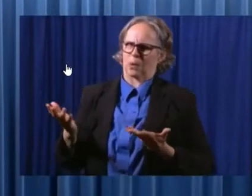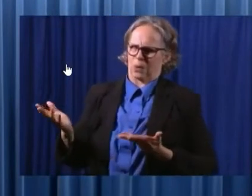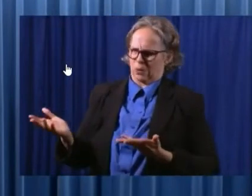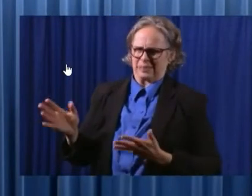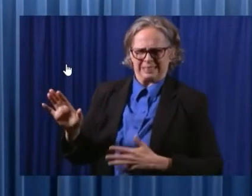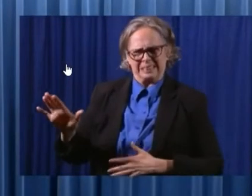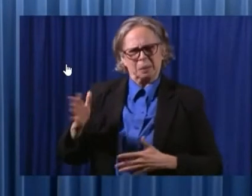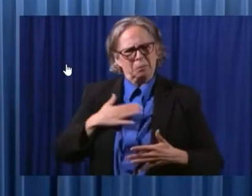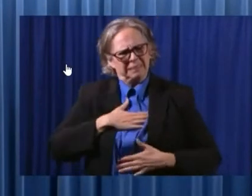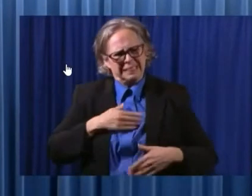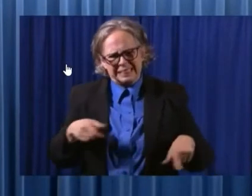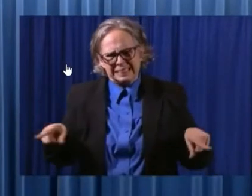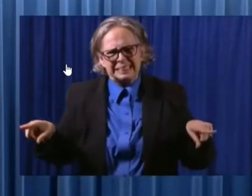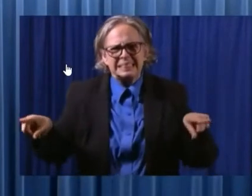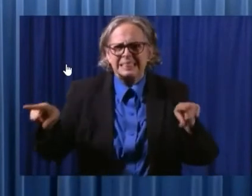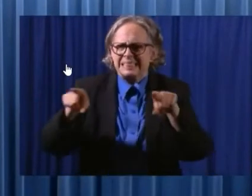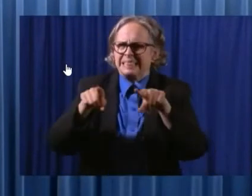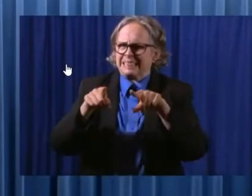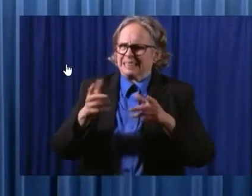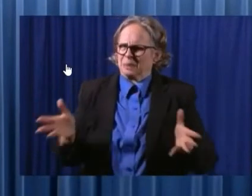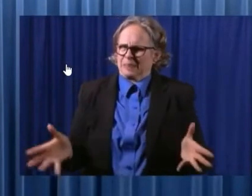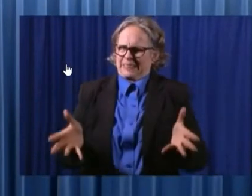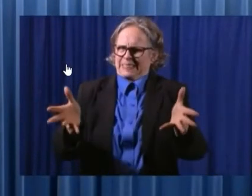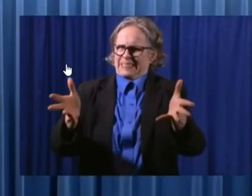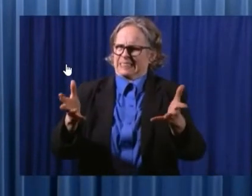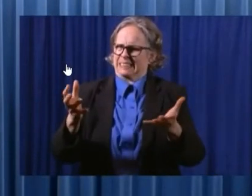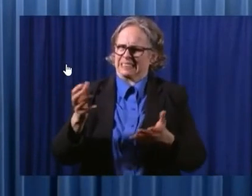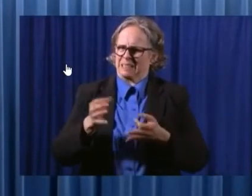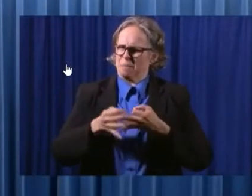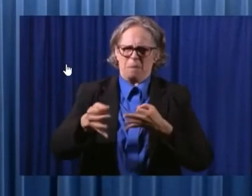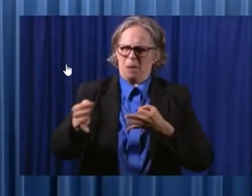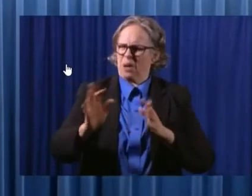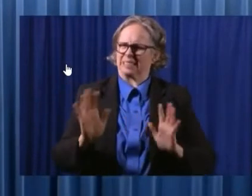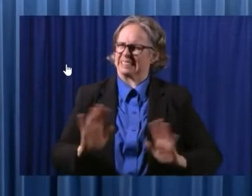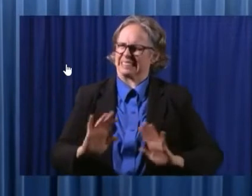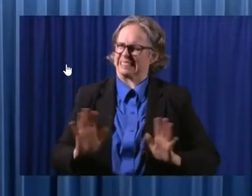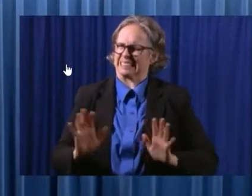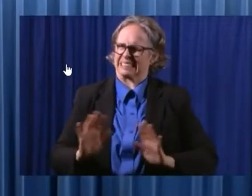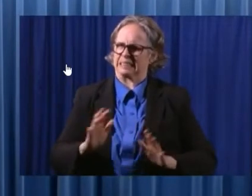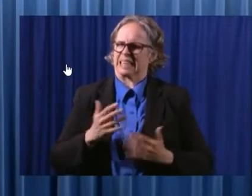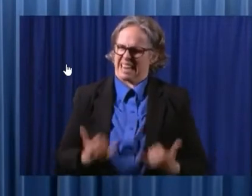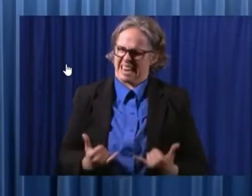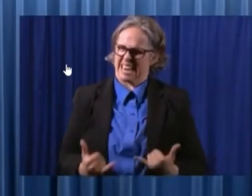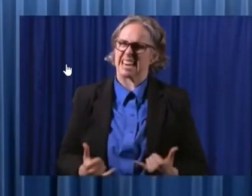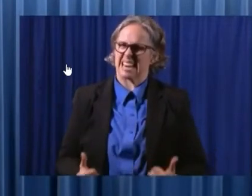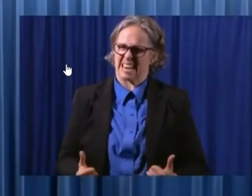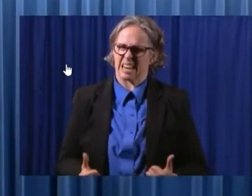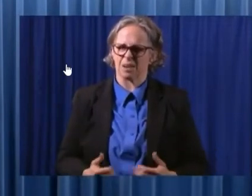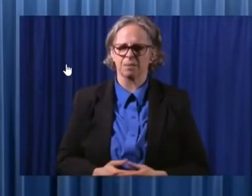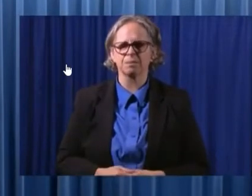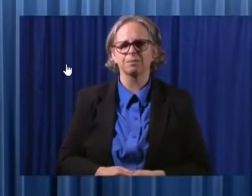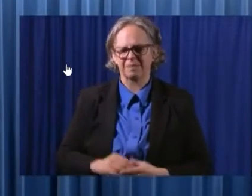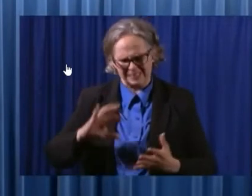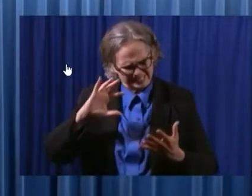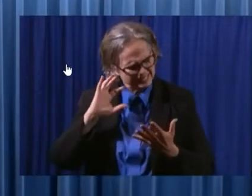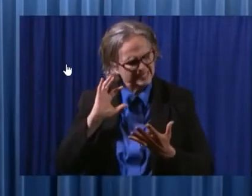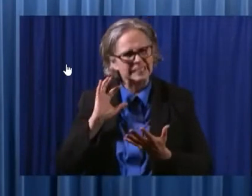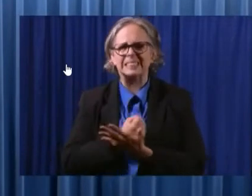doctor, delaying procedures that should be done. So the delayed care now, I guess your message is now is the time to get caught